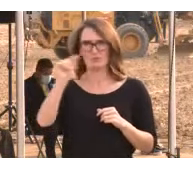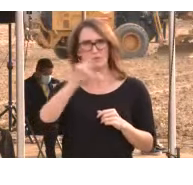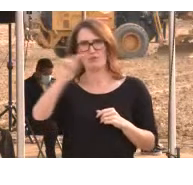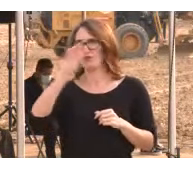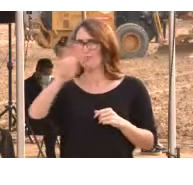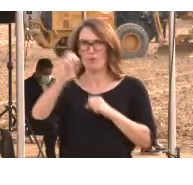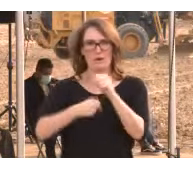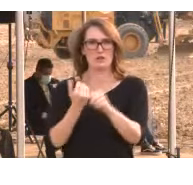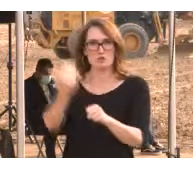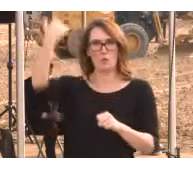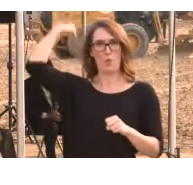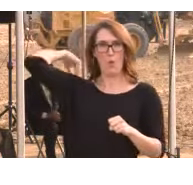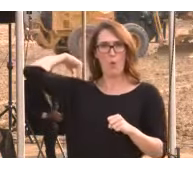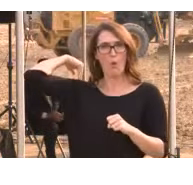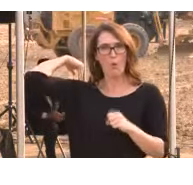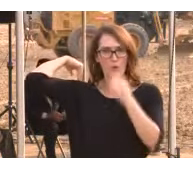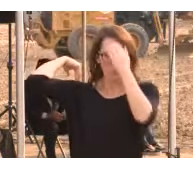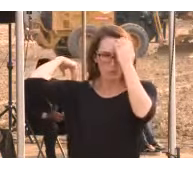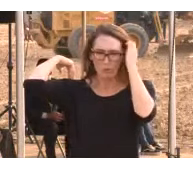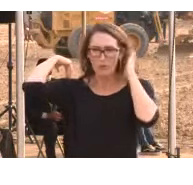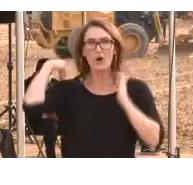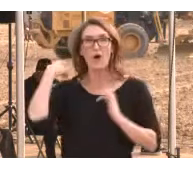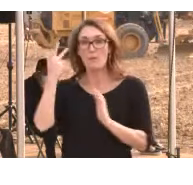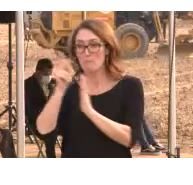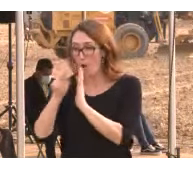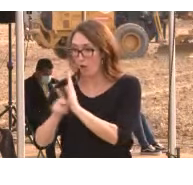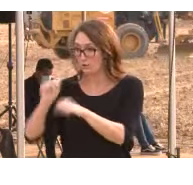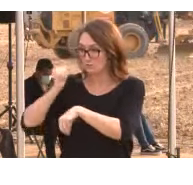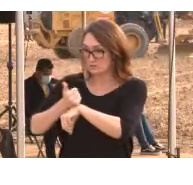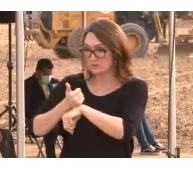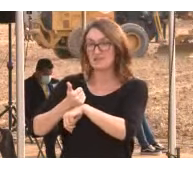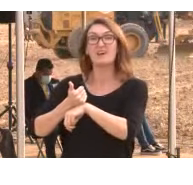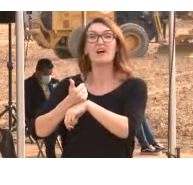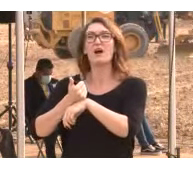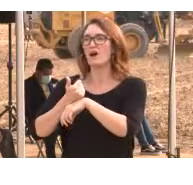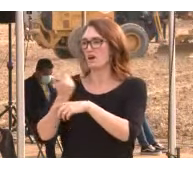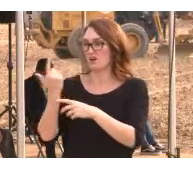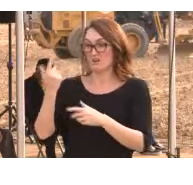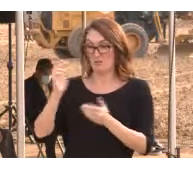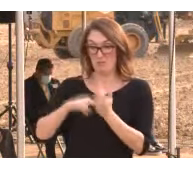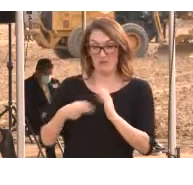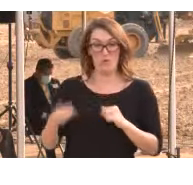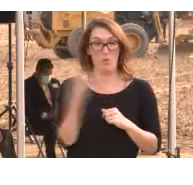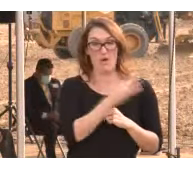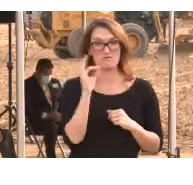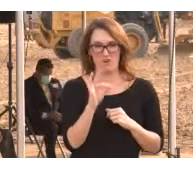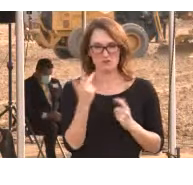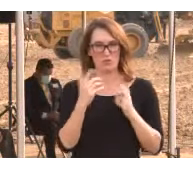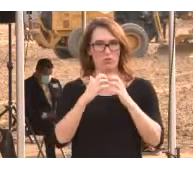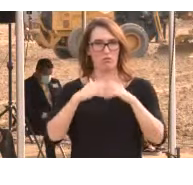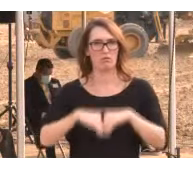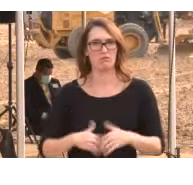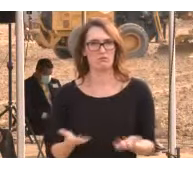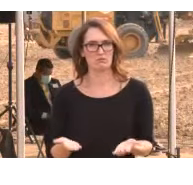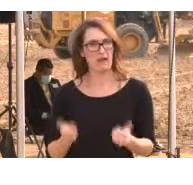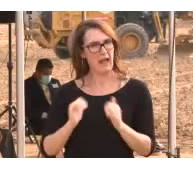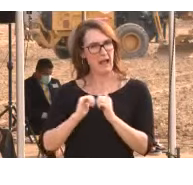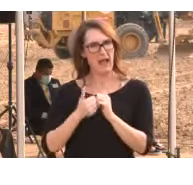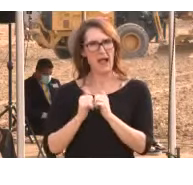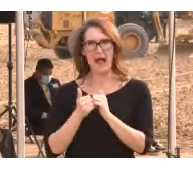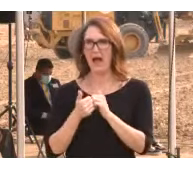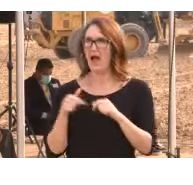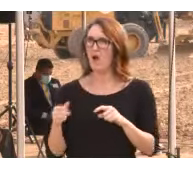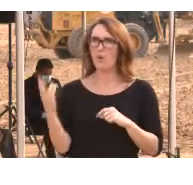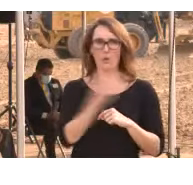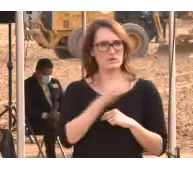response to policies that left this community, West Fresno, behind. So how did the West Fresno campus come